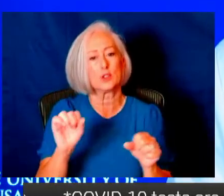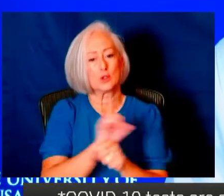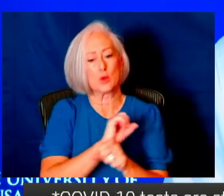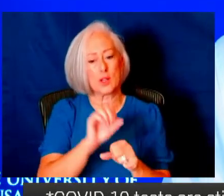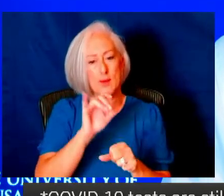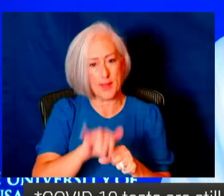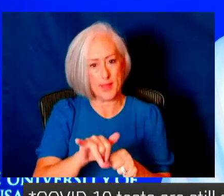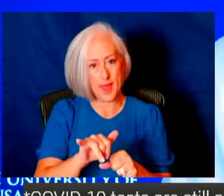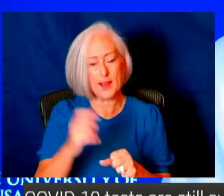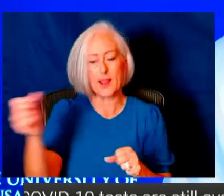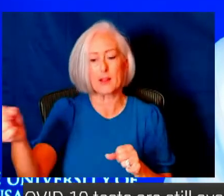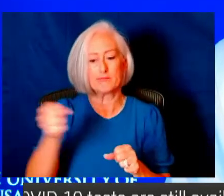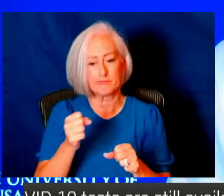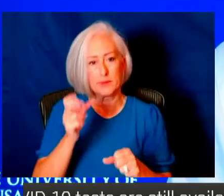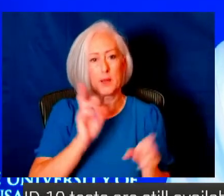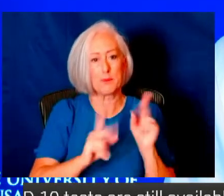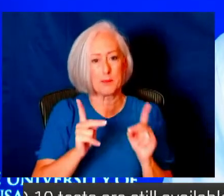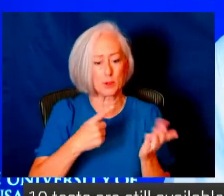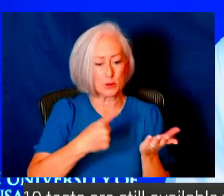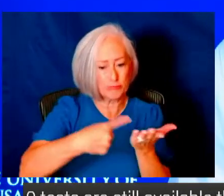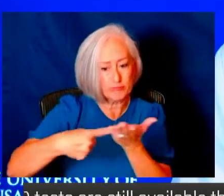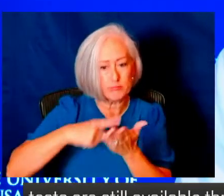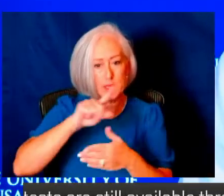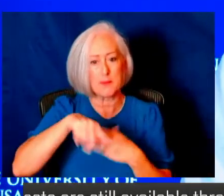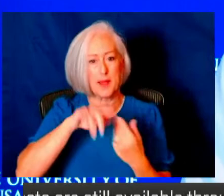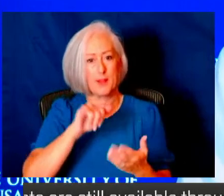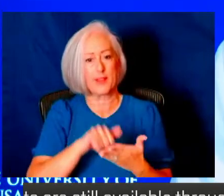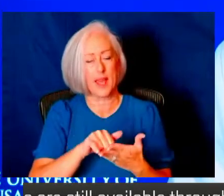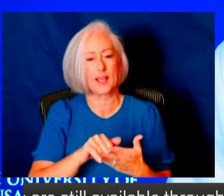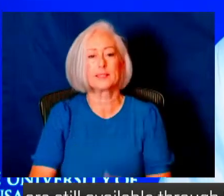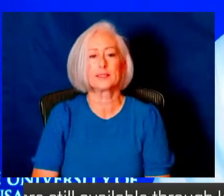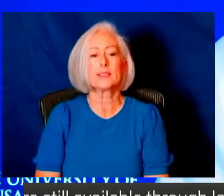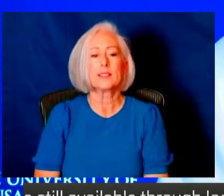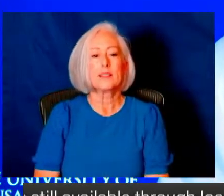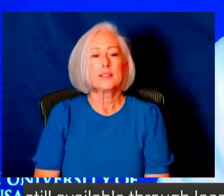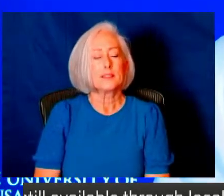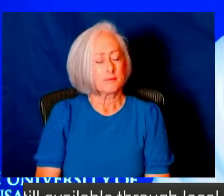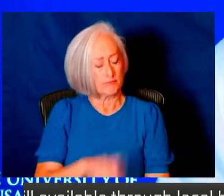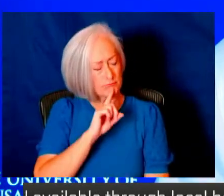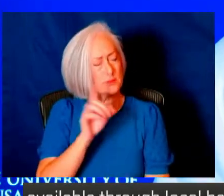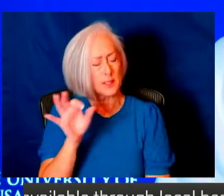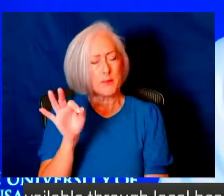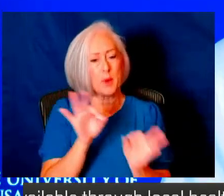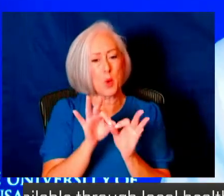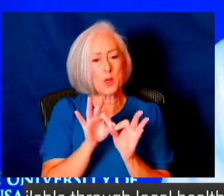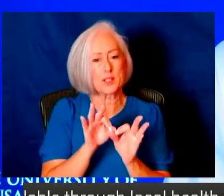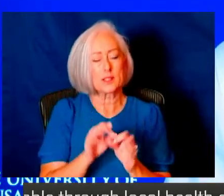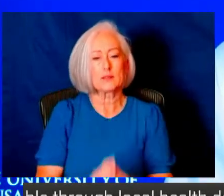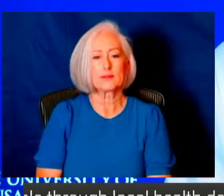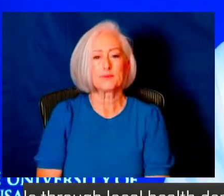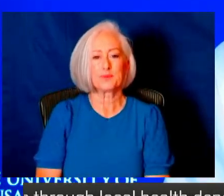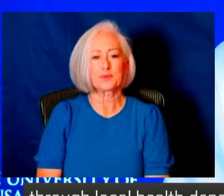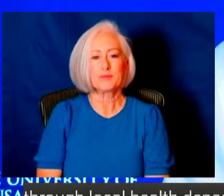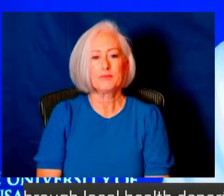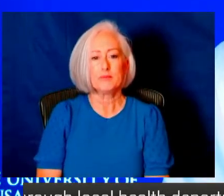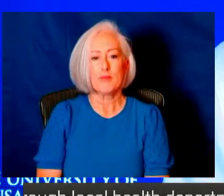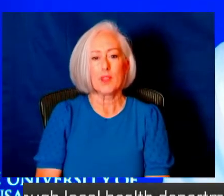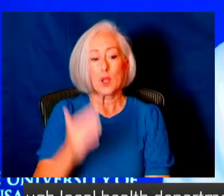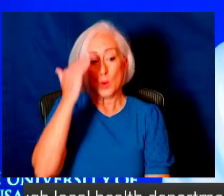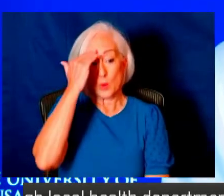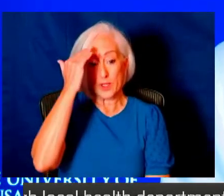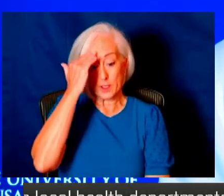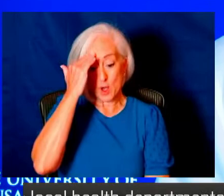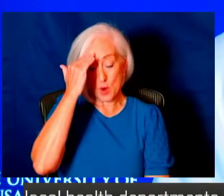about that in general today as well. So very important. But also we understand that not only life expectancy